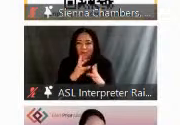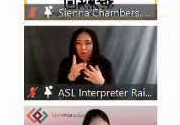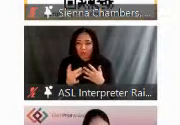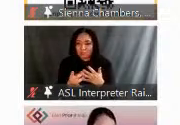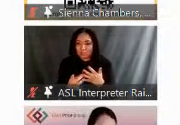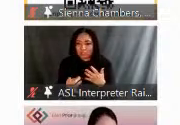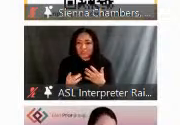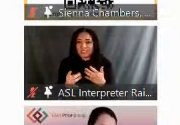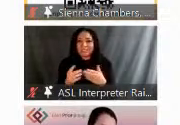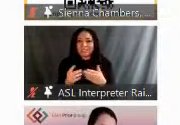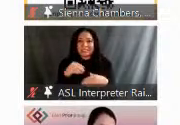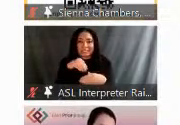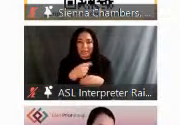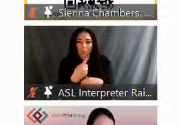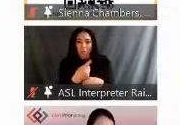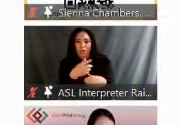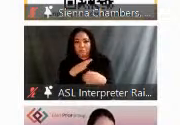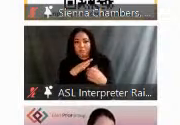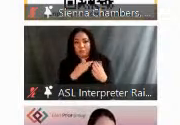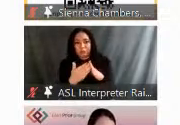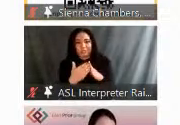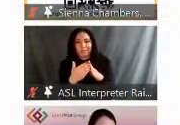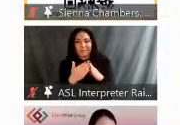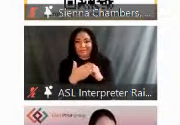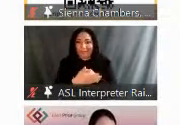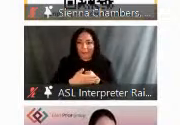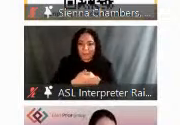one community, county,